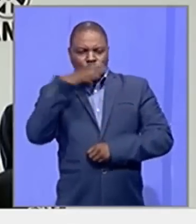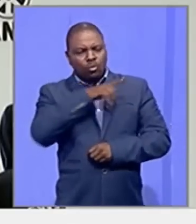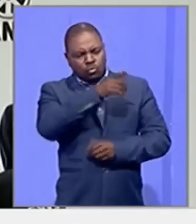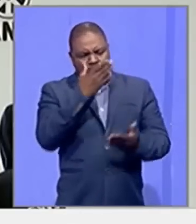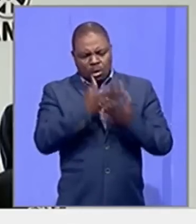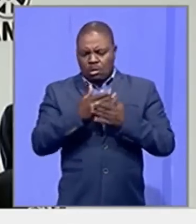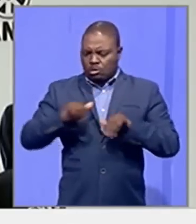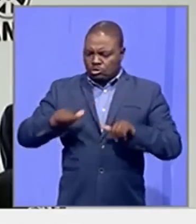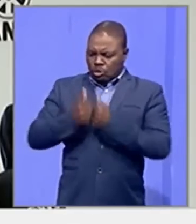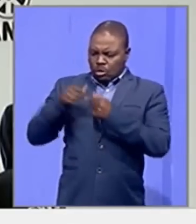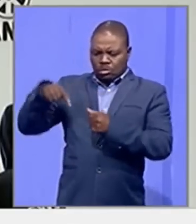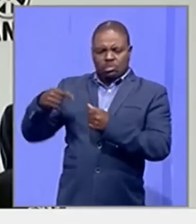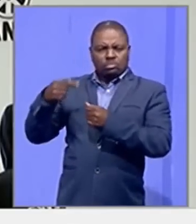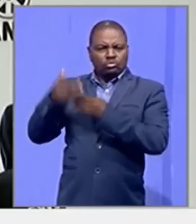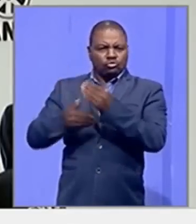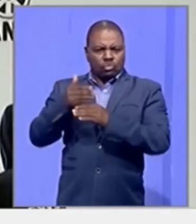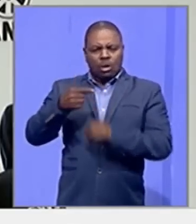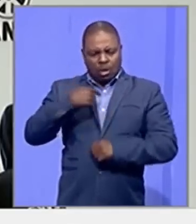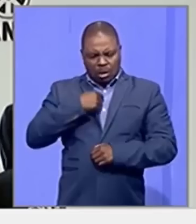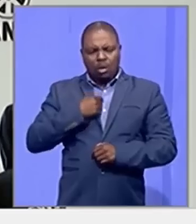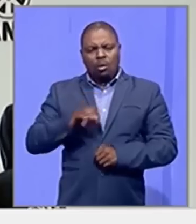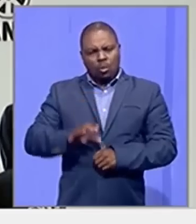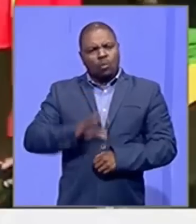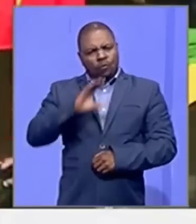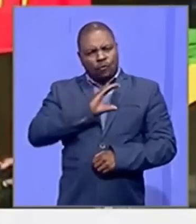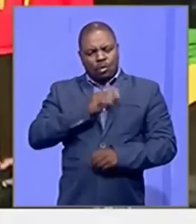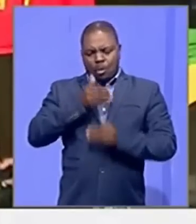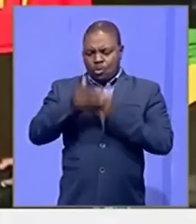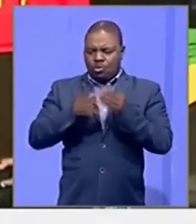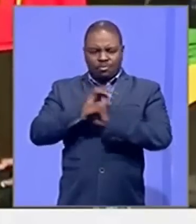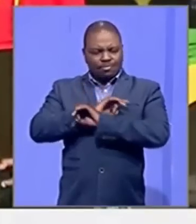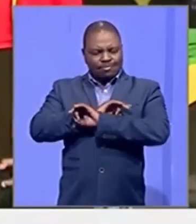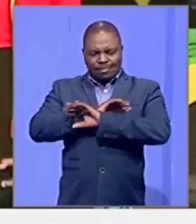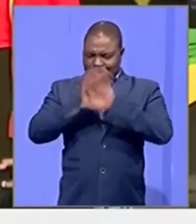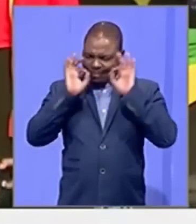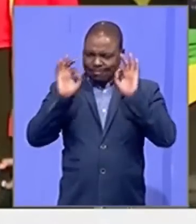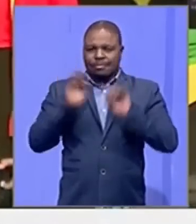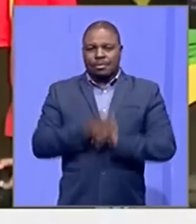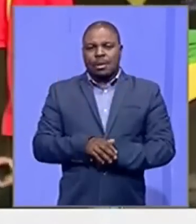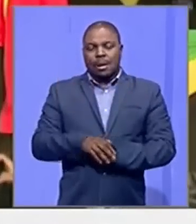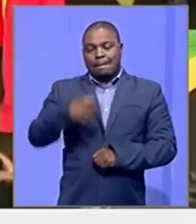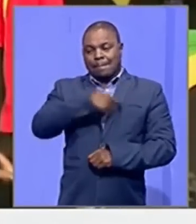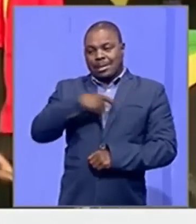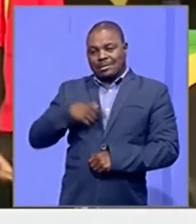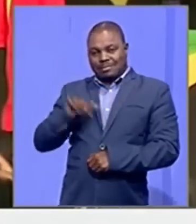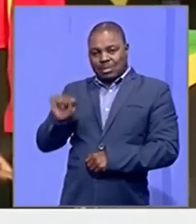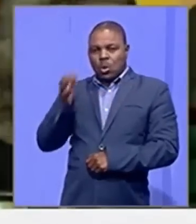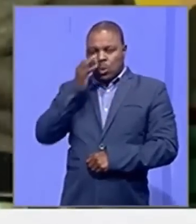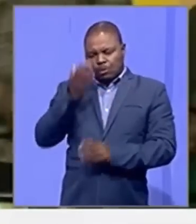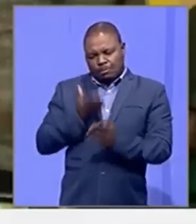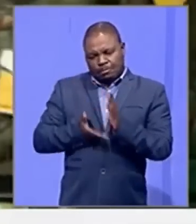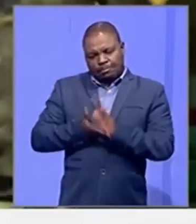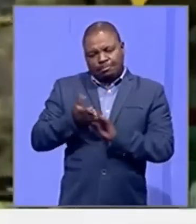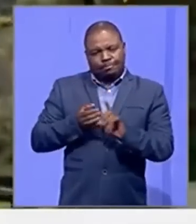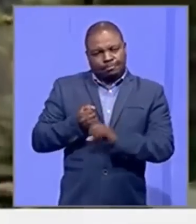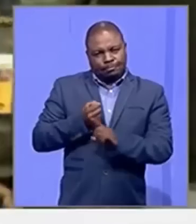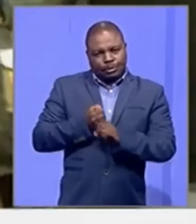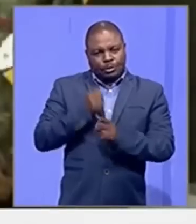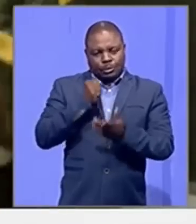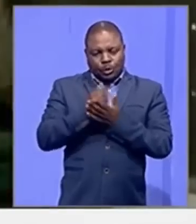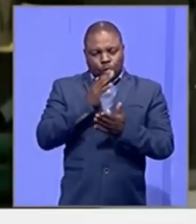our processes. We are confident that our processes were above board. Mopresidente wa Liki o re ba ya go šoma ka matla go aga Liki ya baswa ba